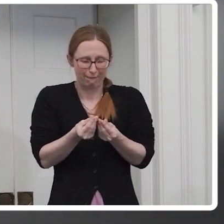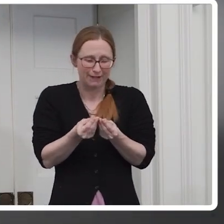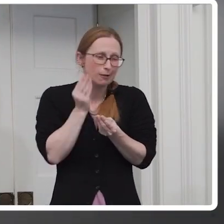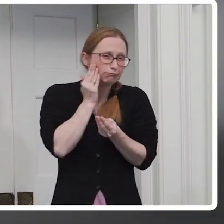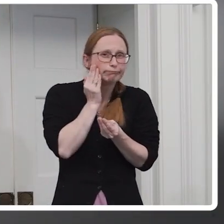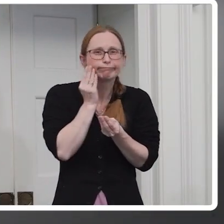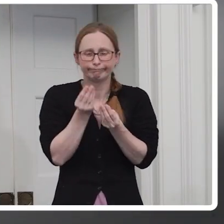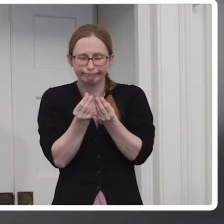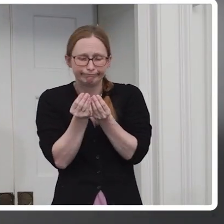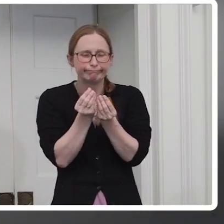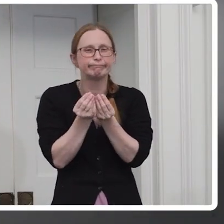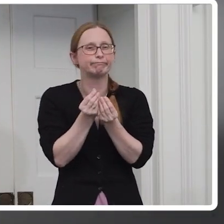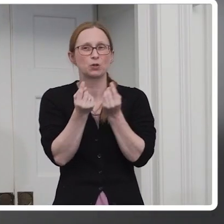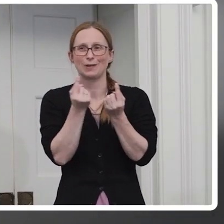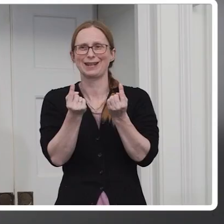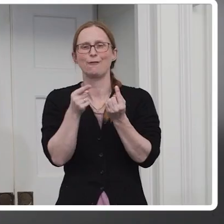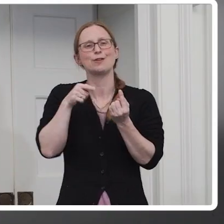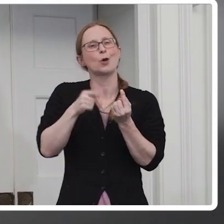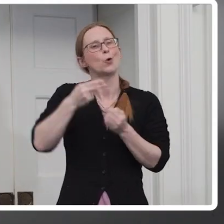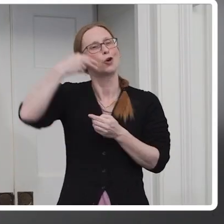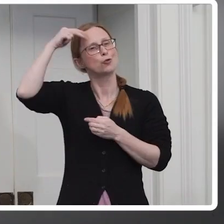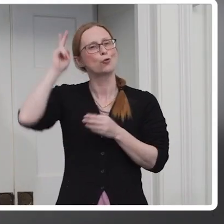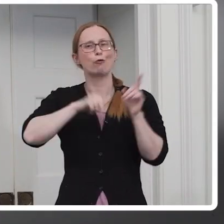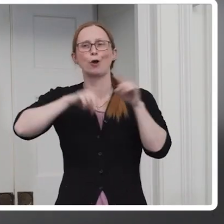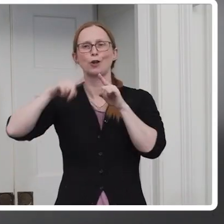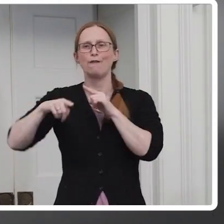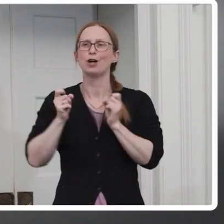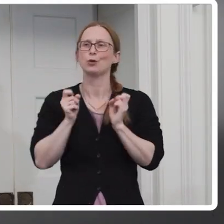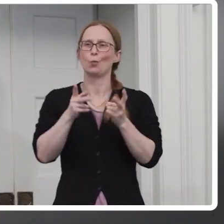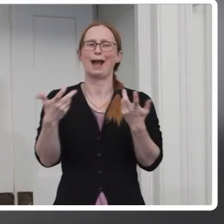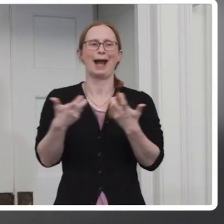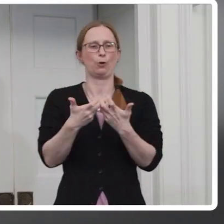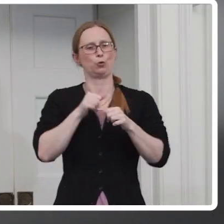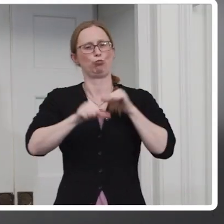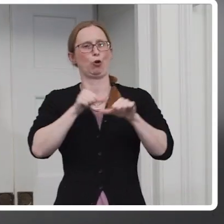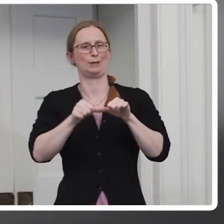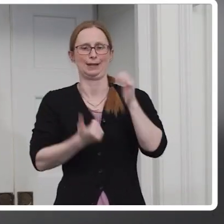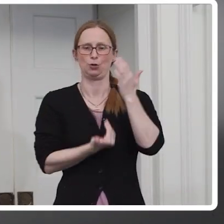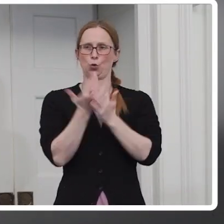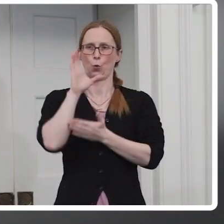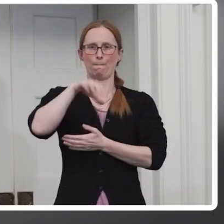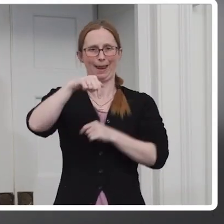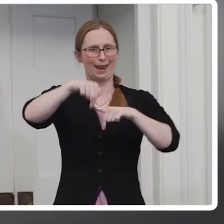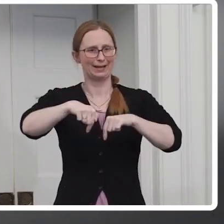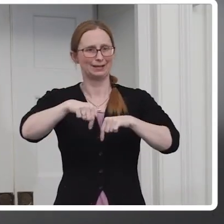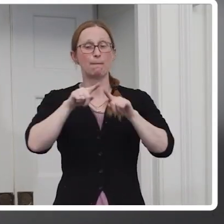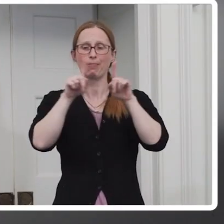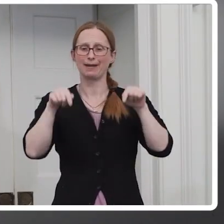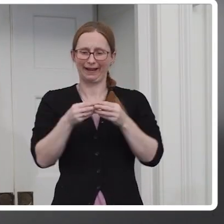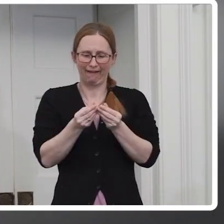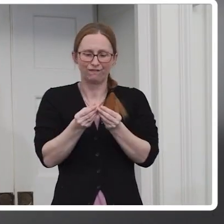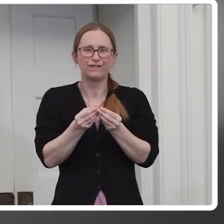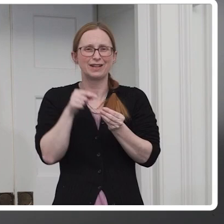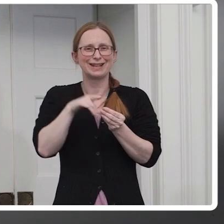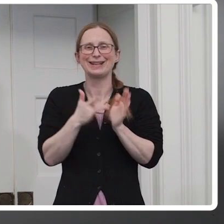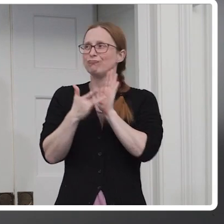like to hold, feel against your skin and move between your fingers. This is a neurodivergent way to process being in a new place. The